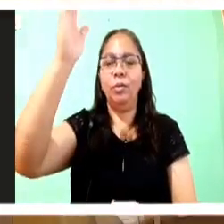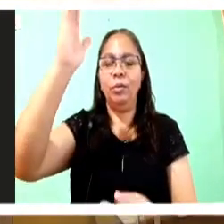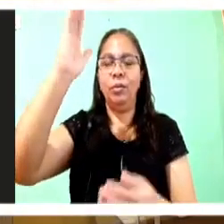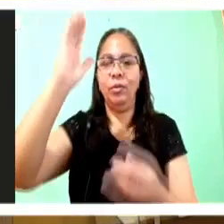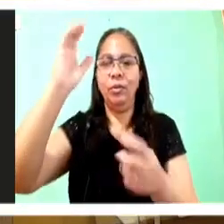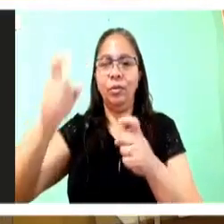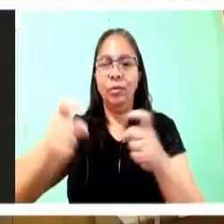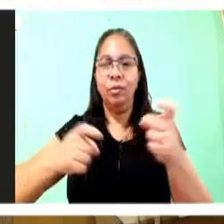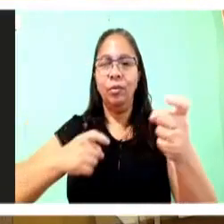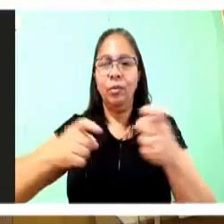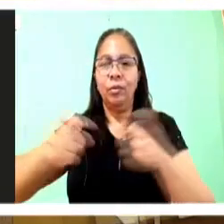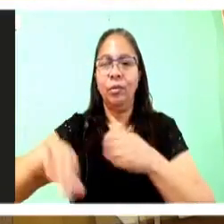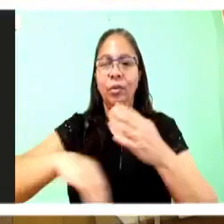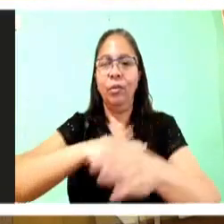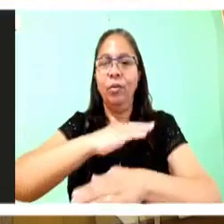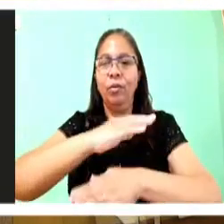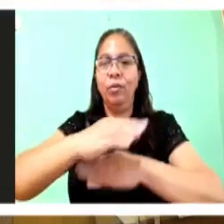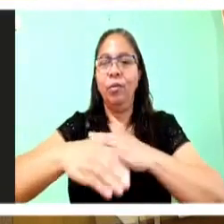hosts,